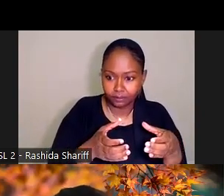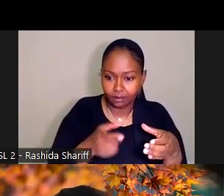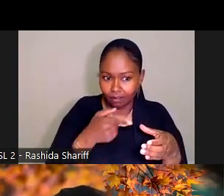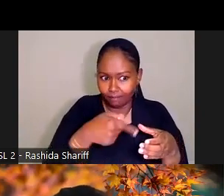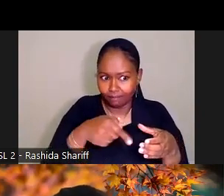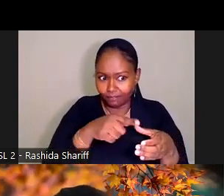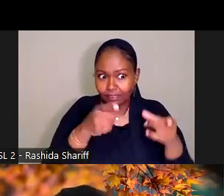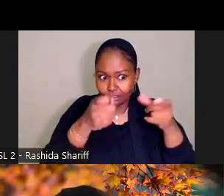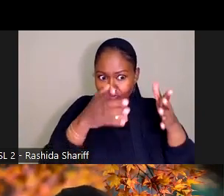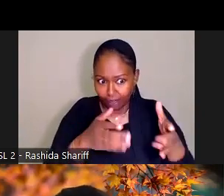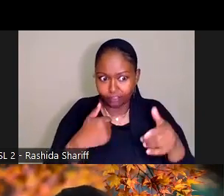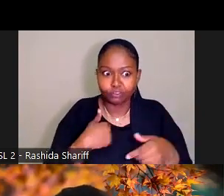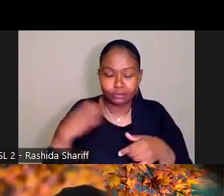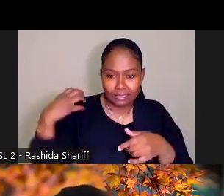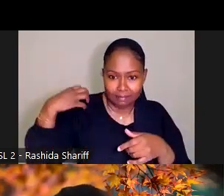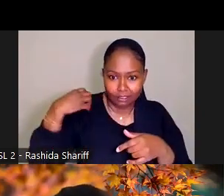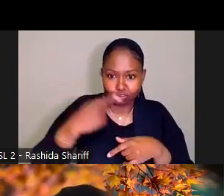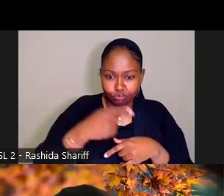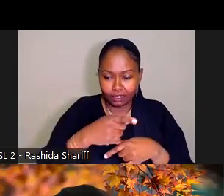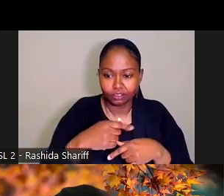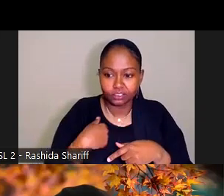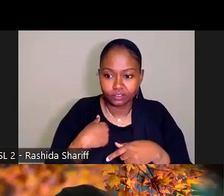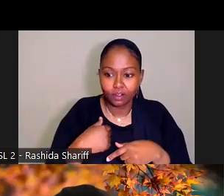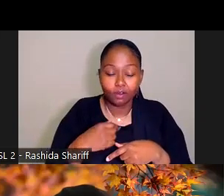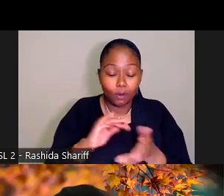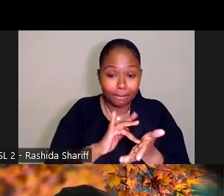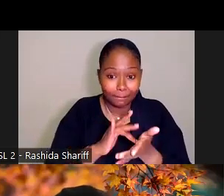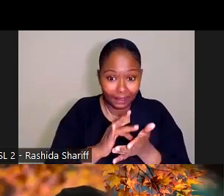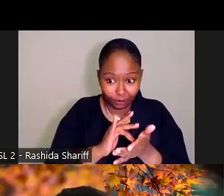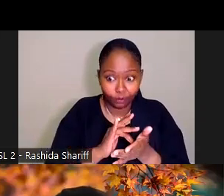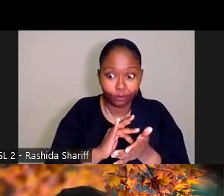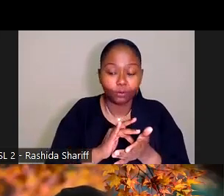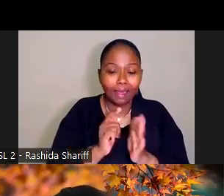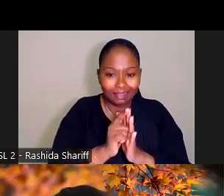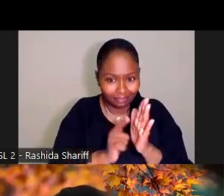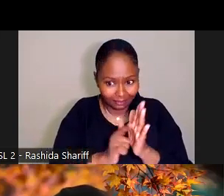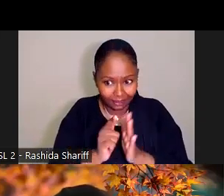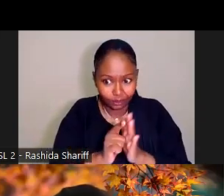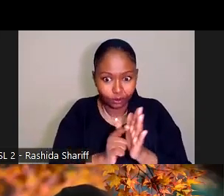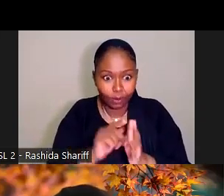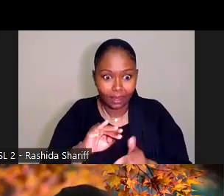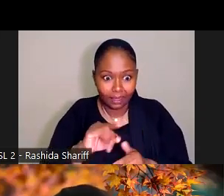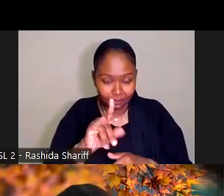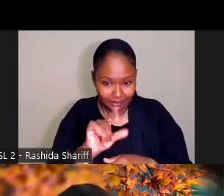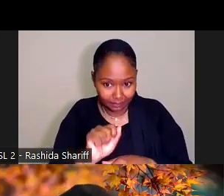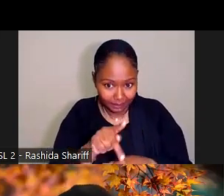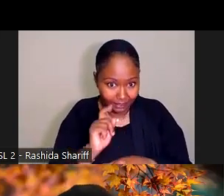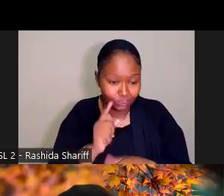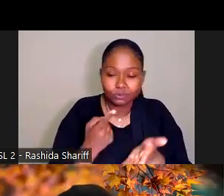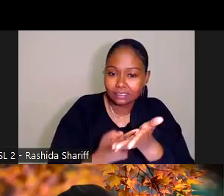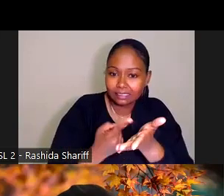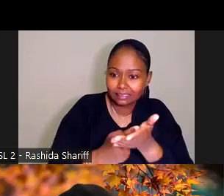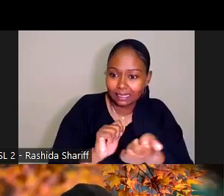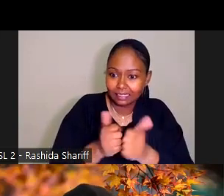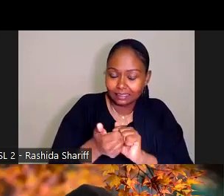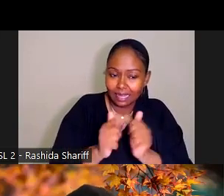directors and administrators of medical legal partnerships and MDTs throughout California to discuss how legal services